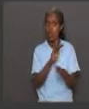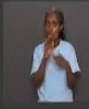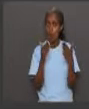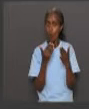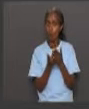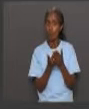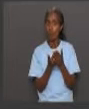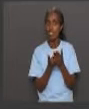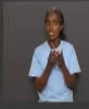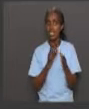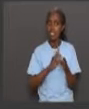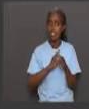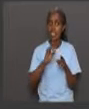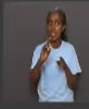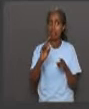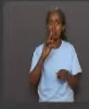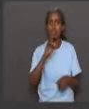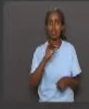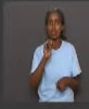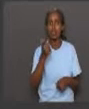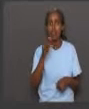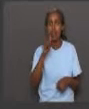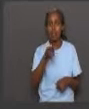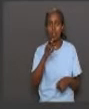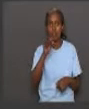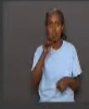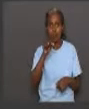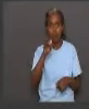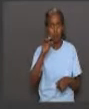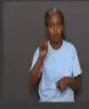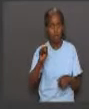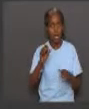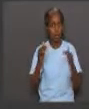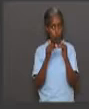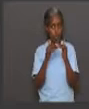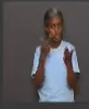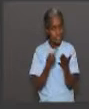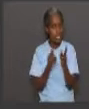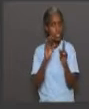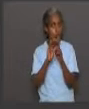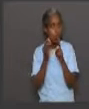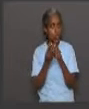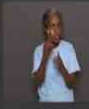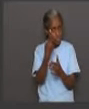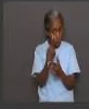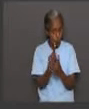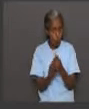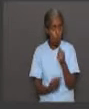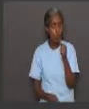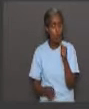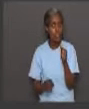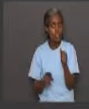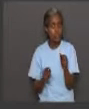the diagonals are congruent. That condition only fits